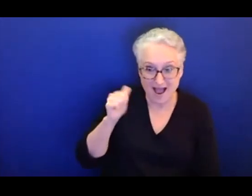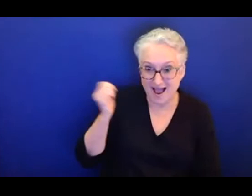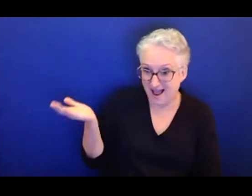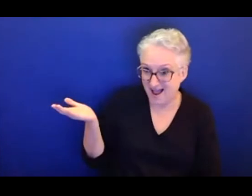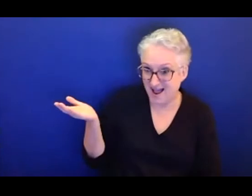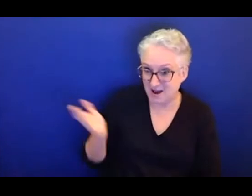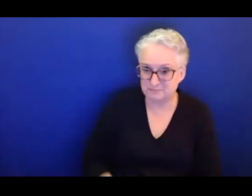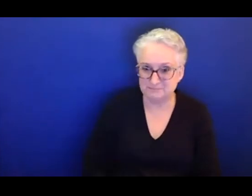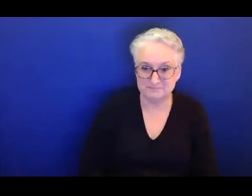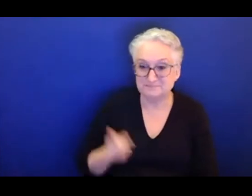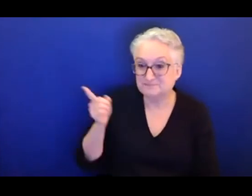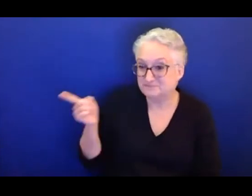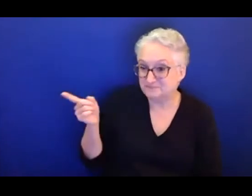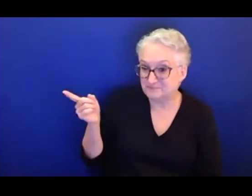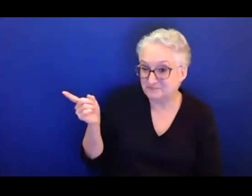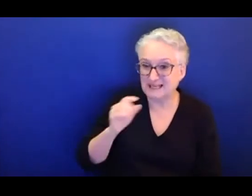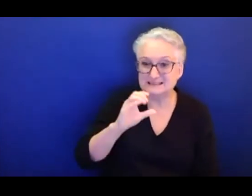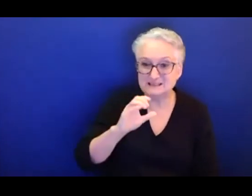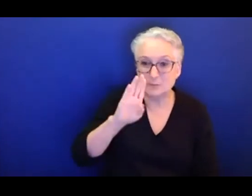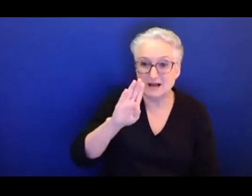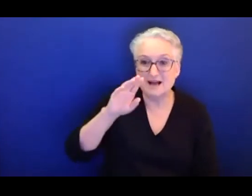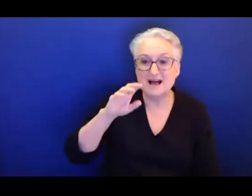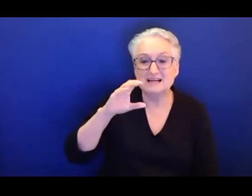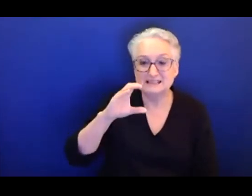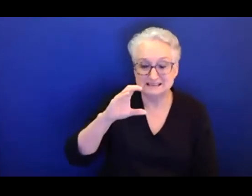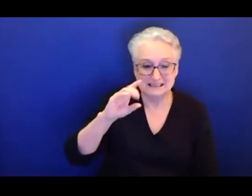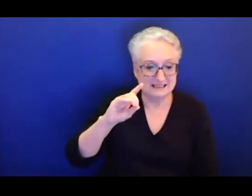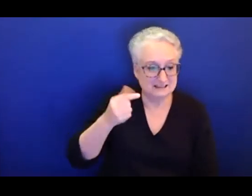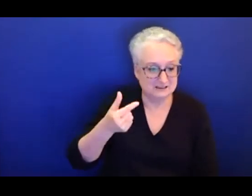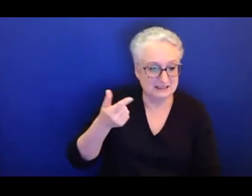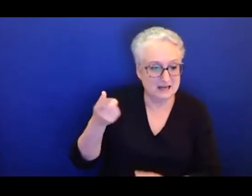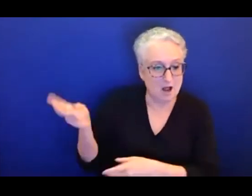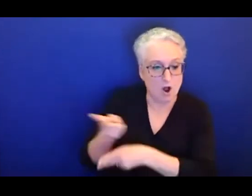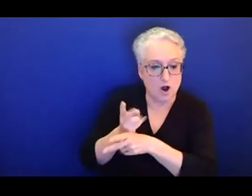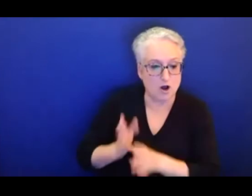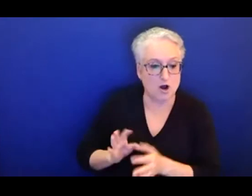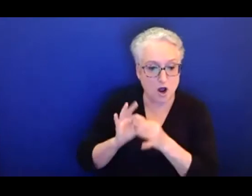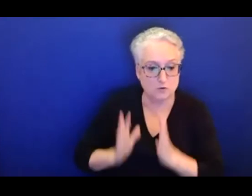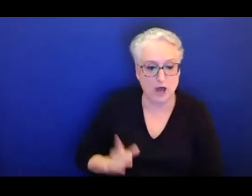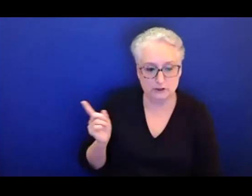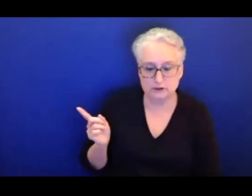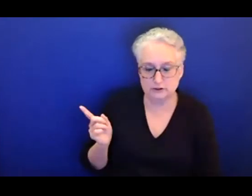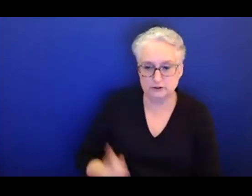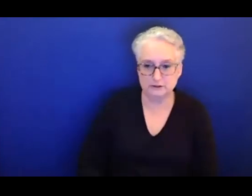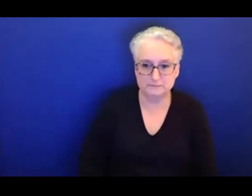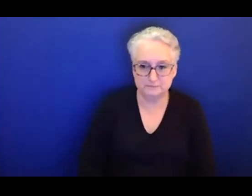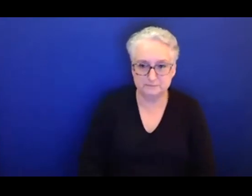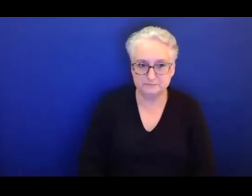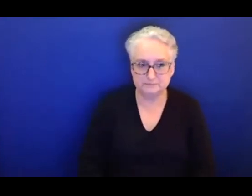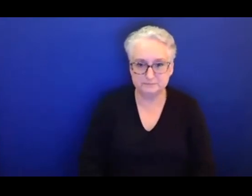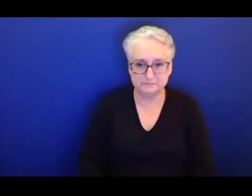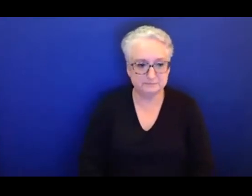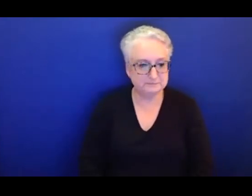Okay, so after I go over this slide, we're going to be kicking it off to our various city